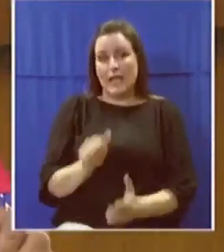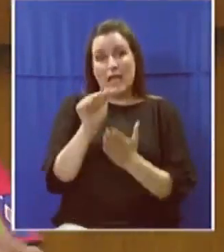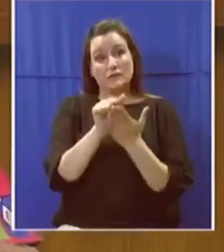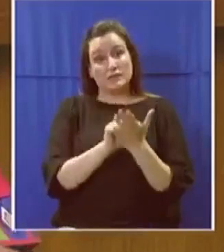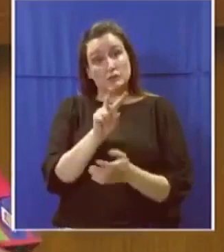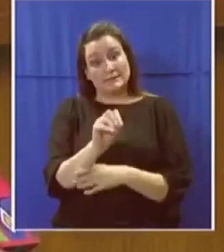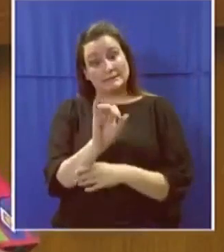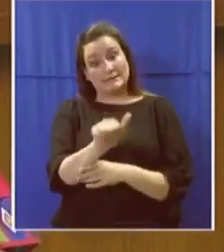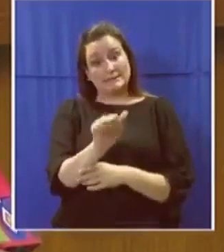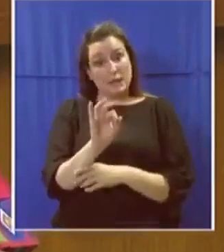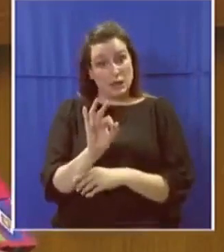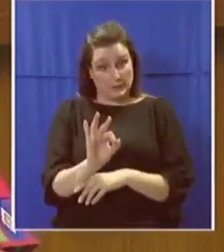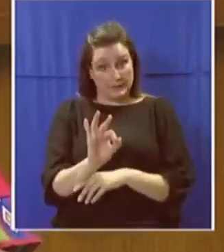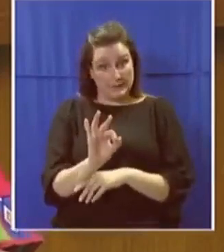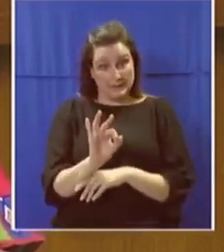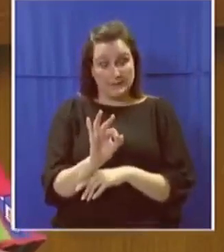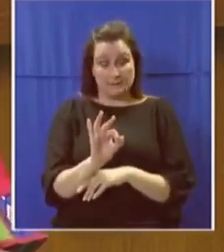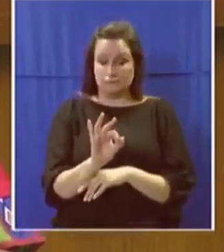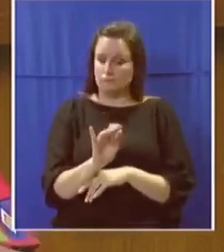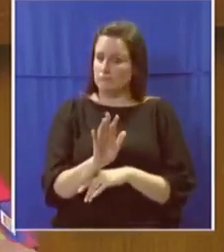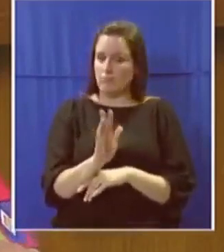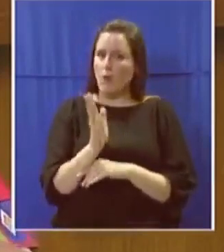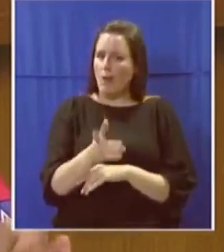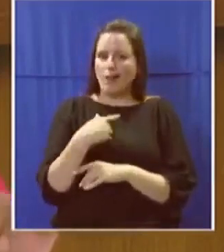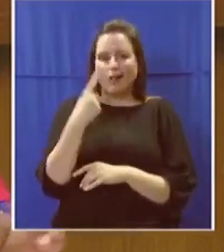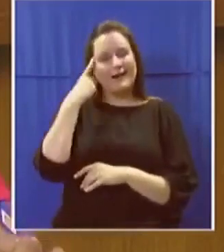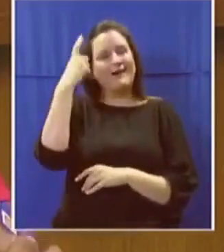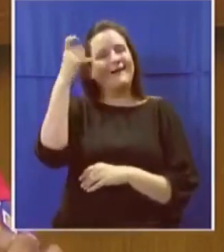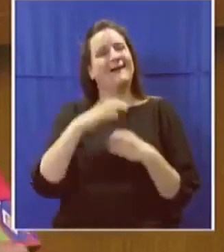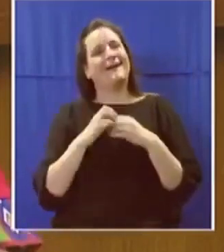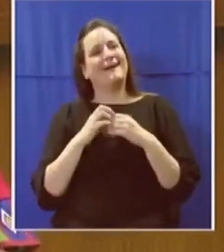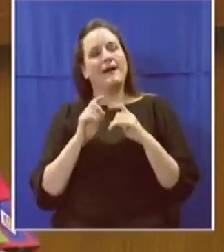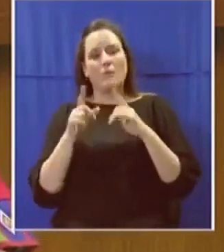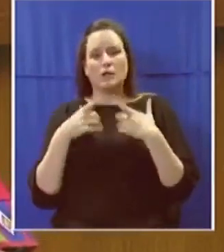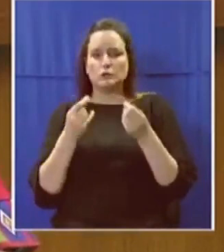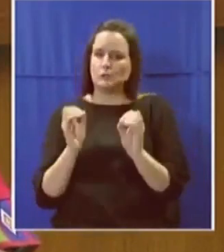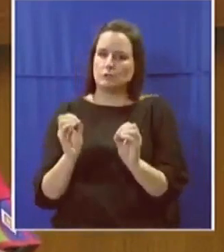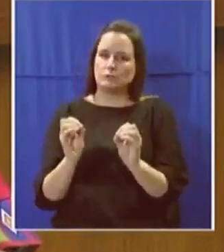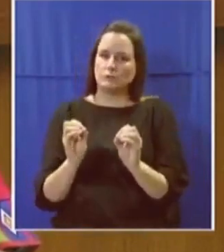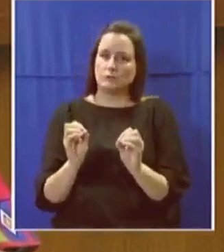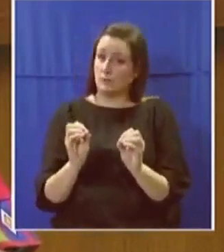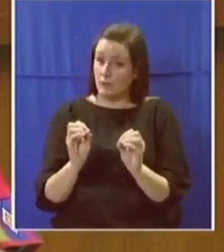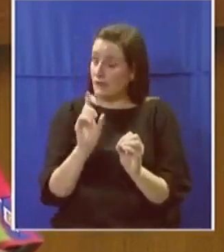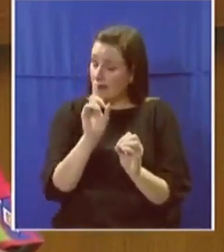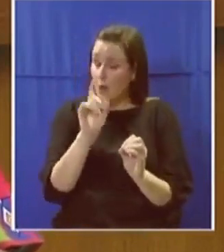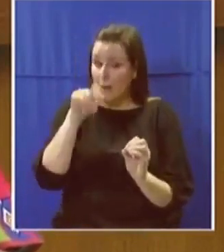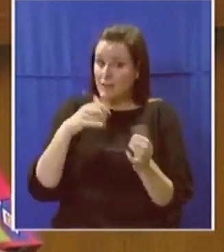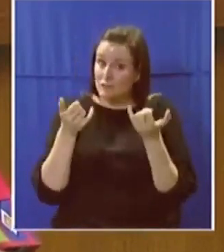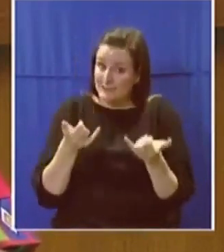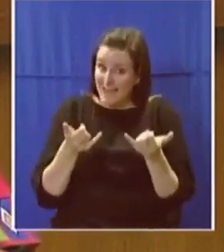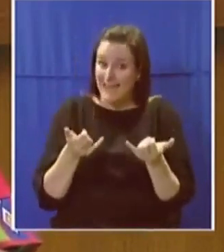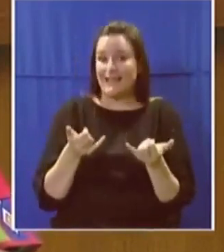2063 will remain a pipe dream if we do not today start connecting the continent